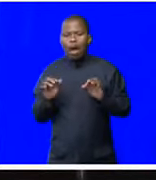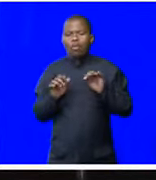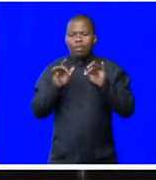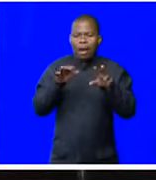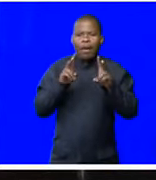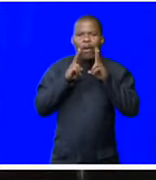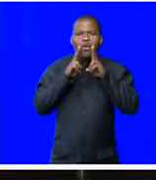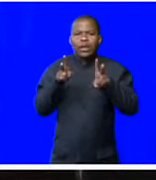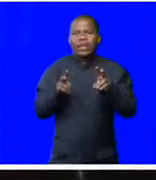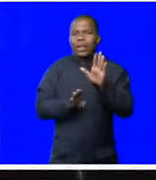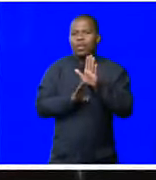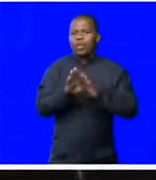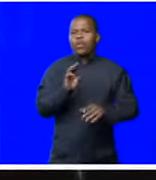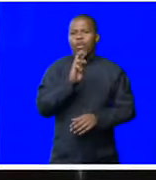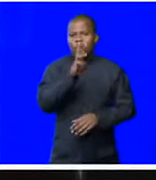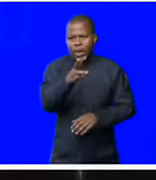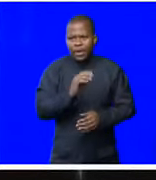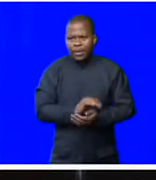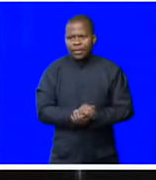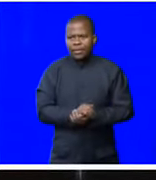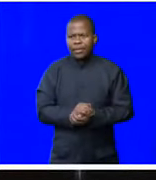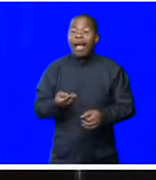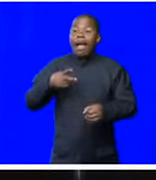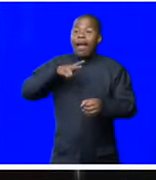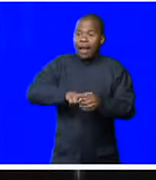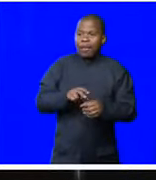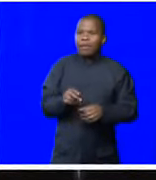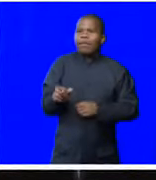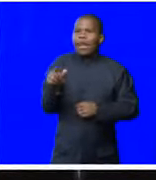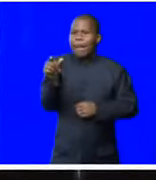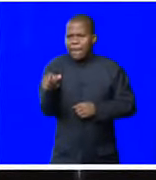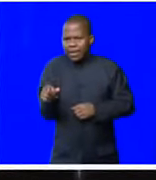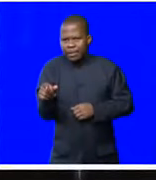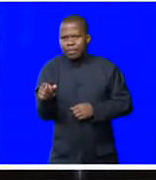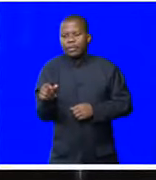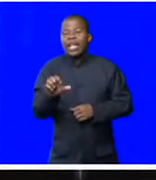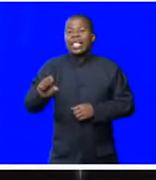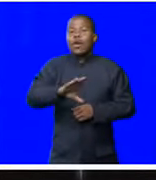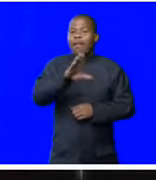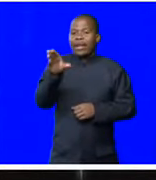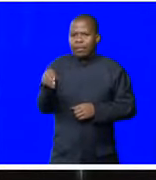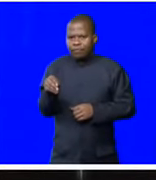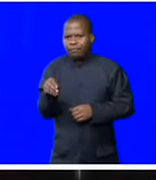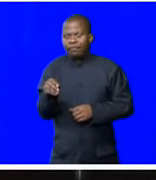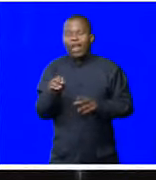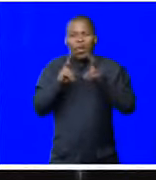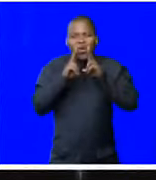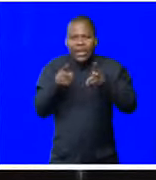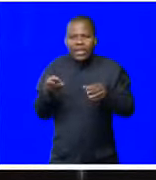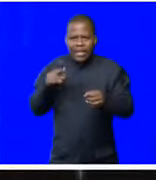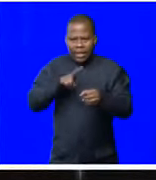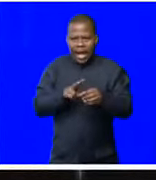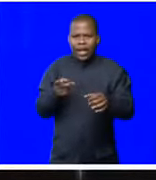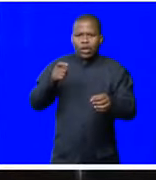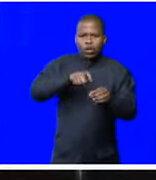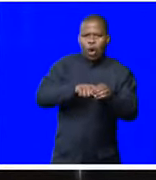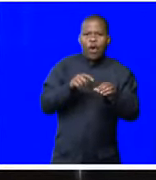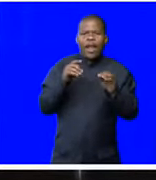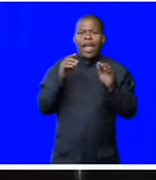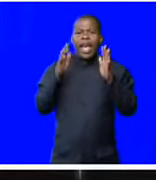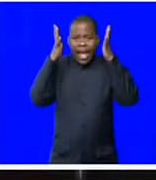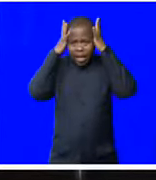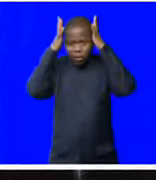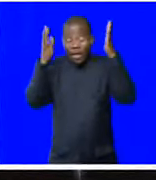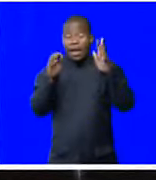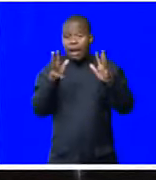airlift. Airlift being how does a person come to Mpumalanga and then connect to Eswatini and then connect to Mozambique.